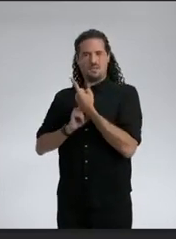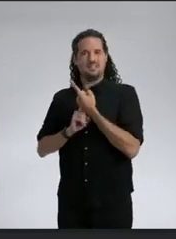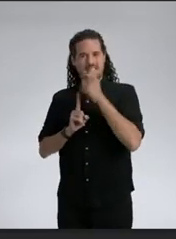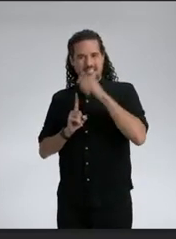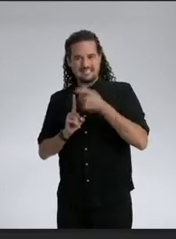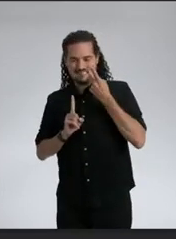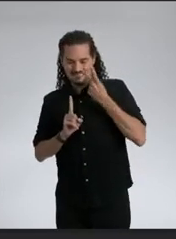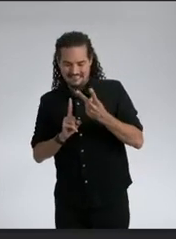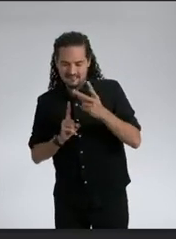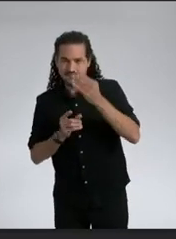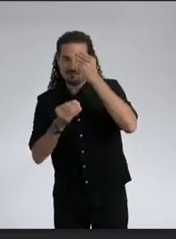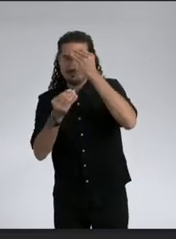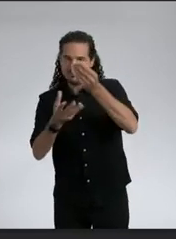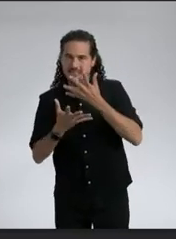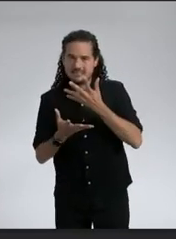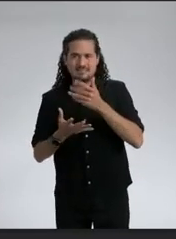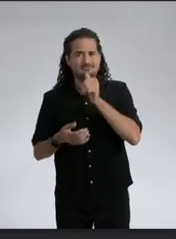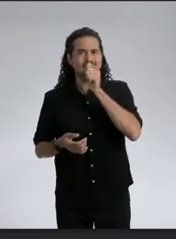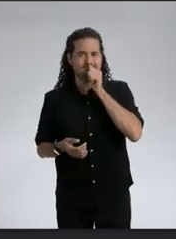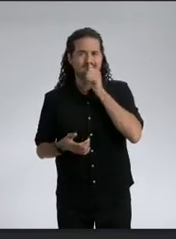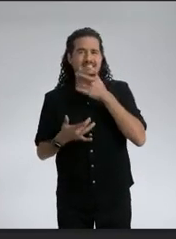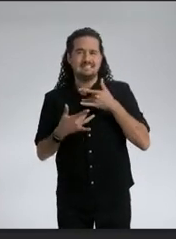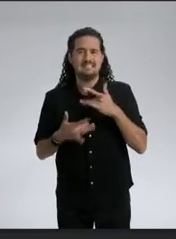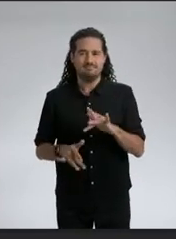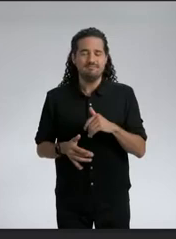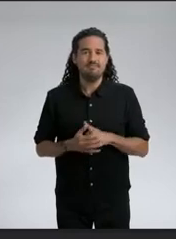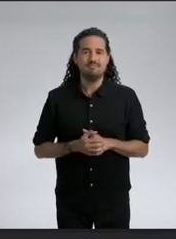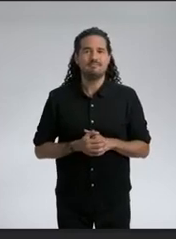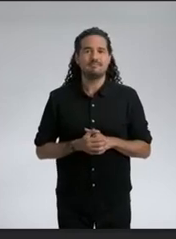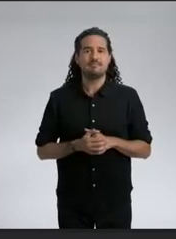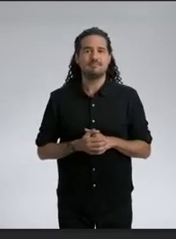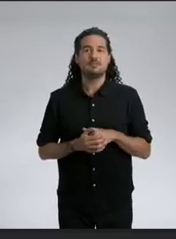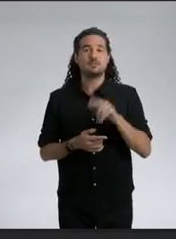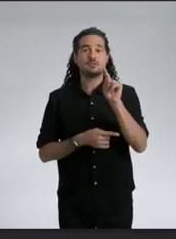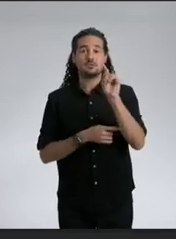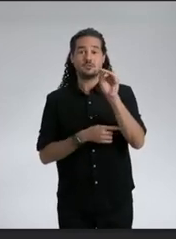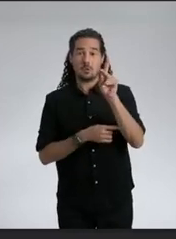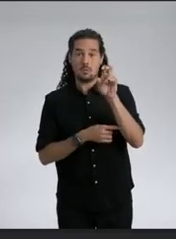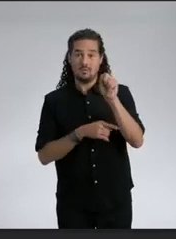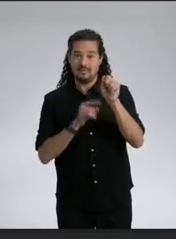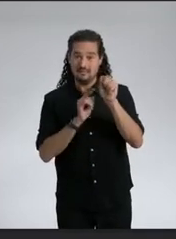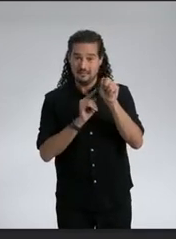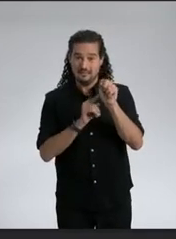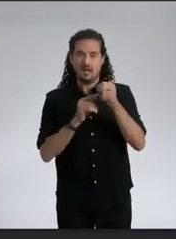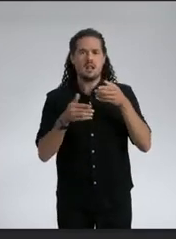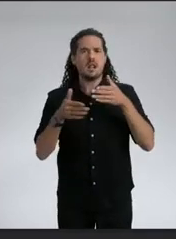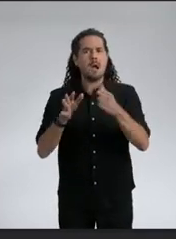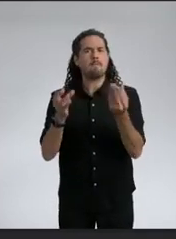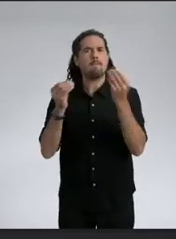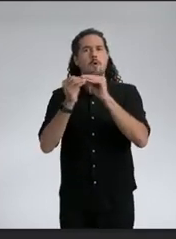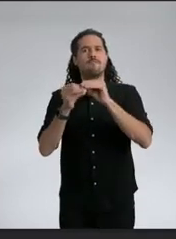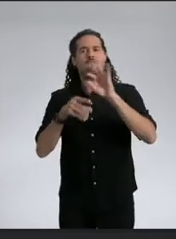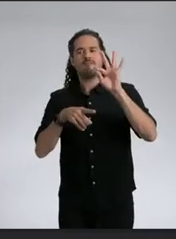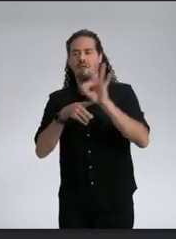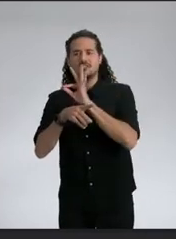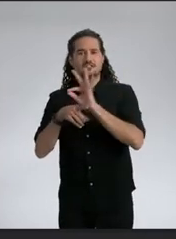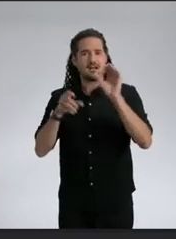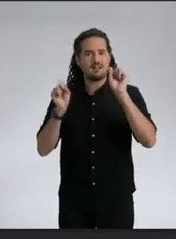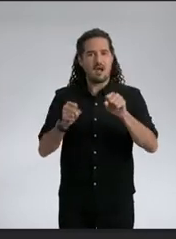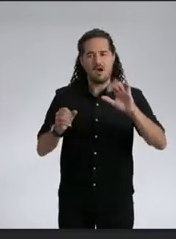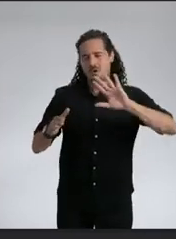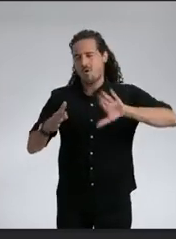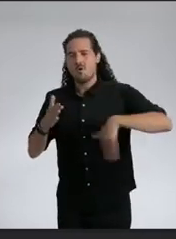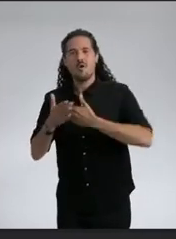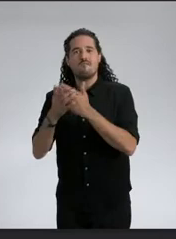access this highly sensitive information. And these tokens enable functionality across all of these frameworks. Use a token